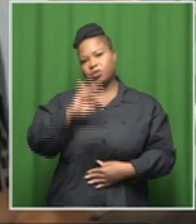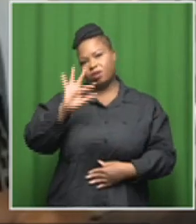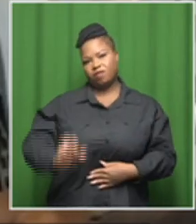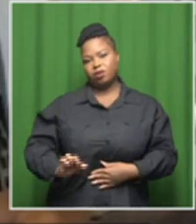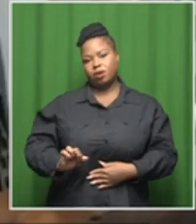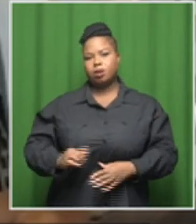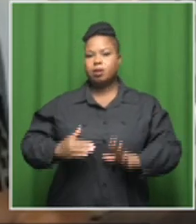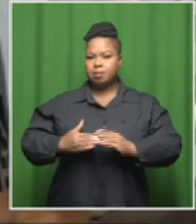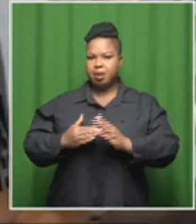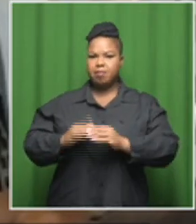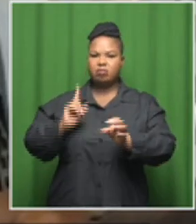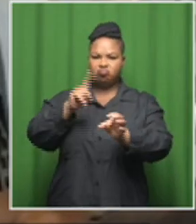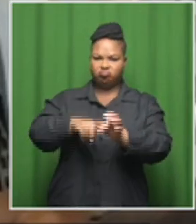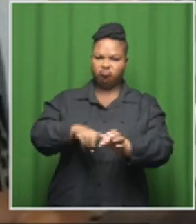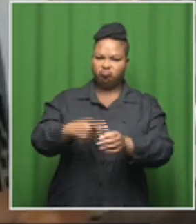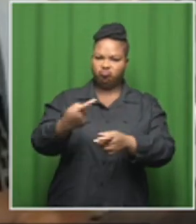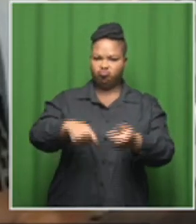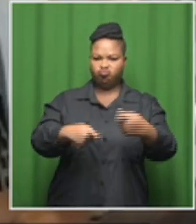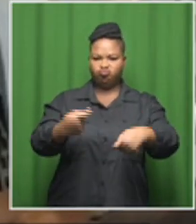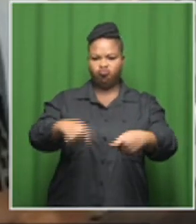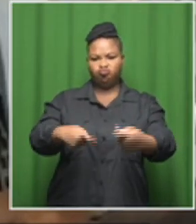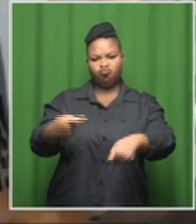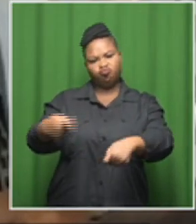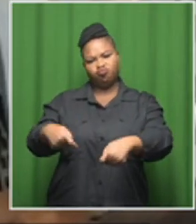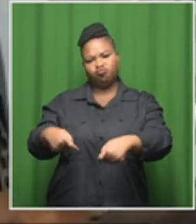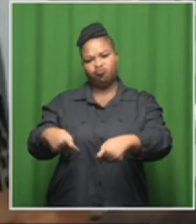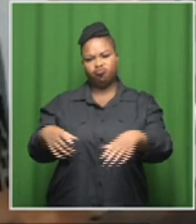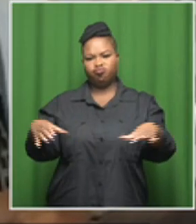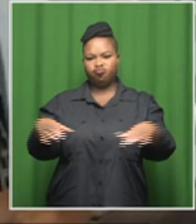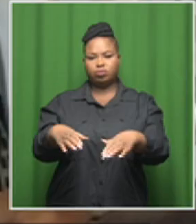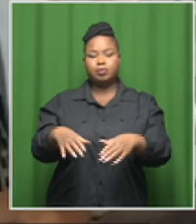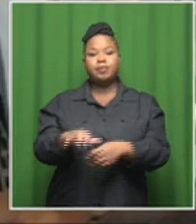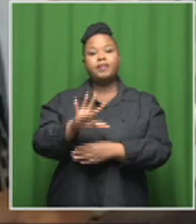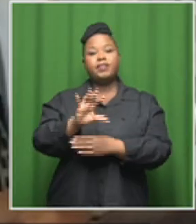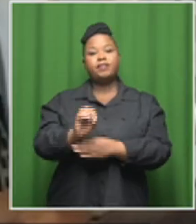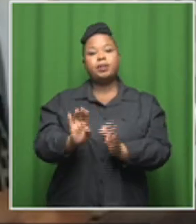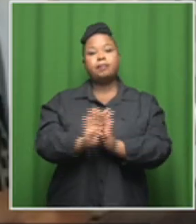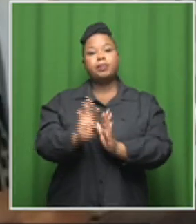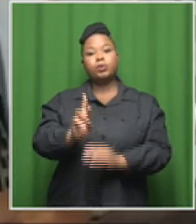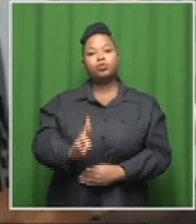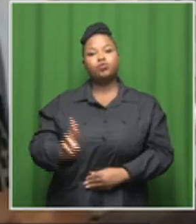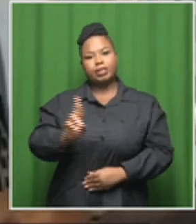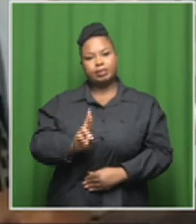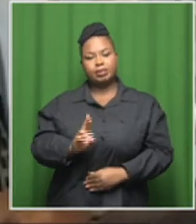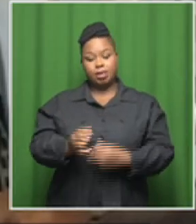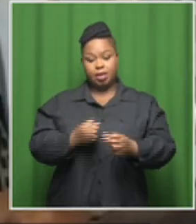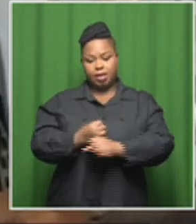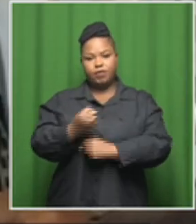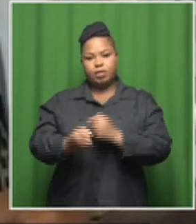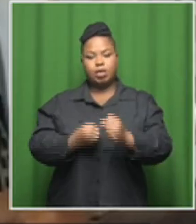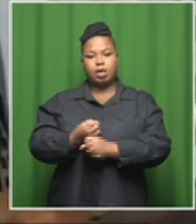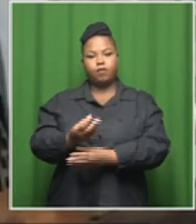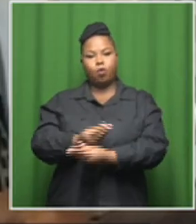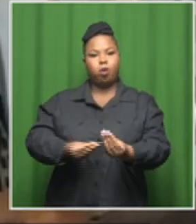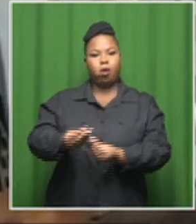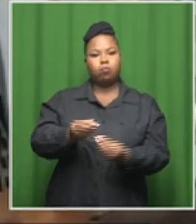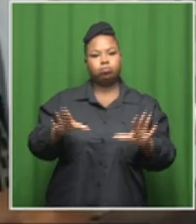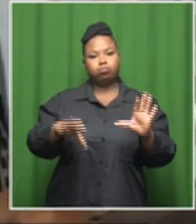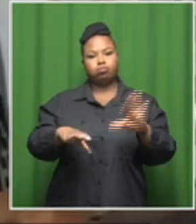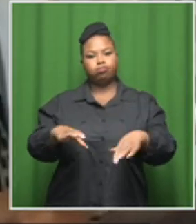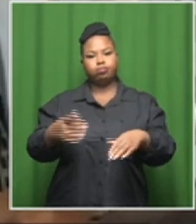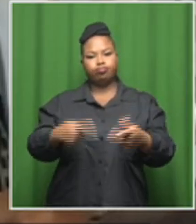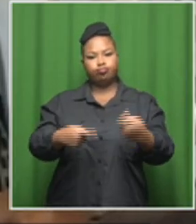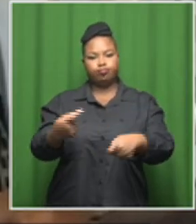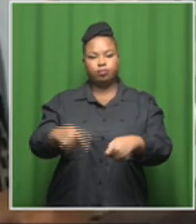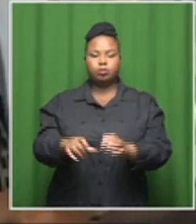of Stokvels. There's an amount of 50 billion rands per year that circulates among these groupings. So Stokvels play a